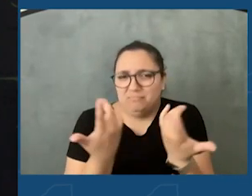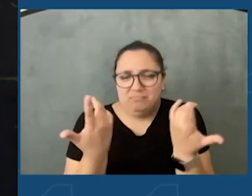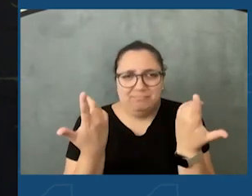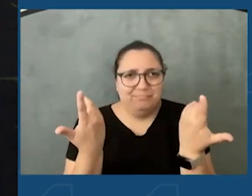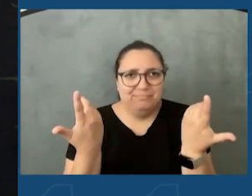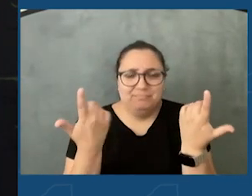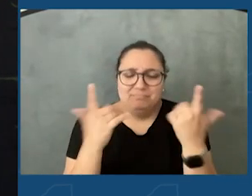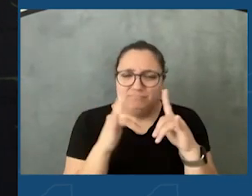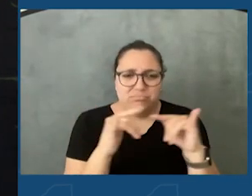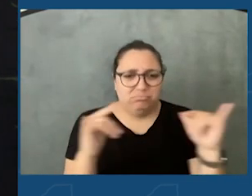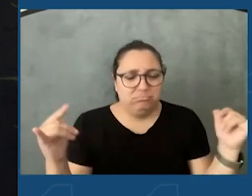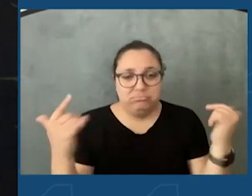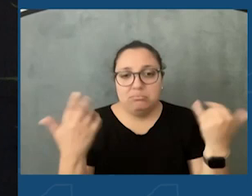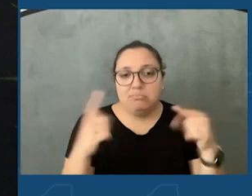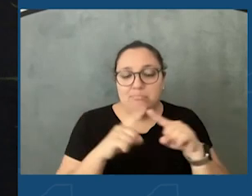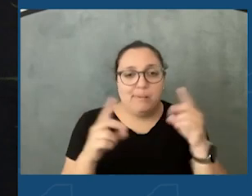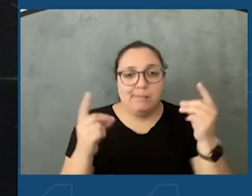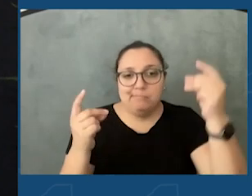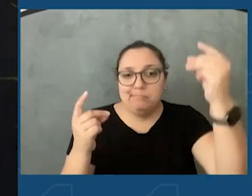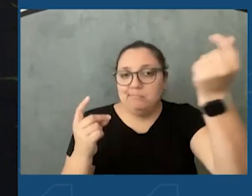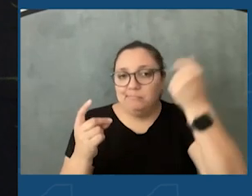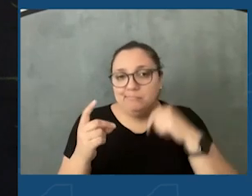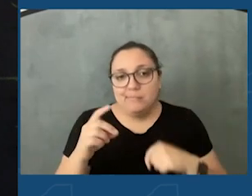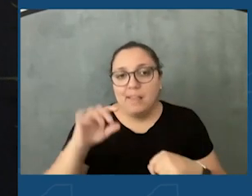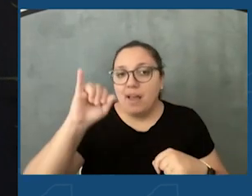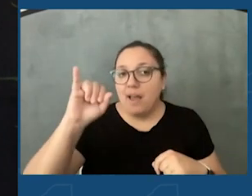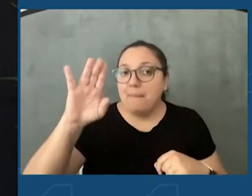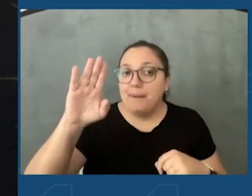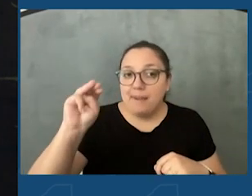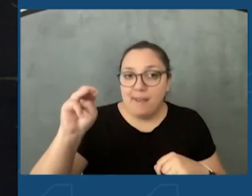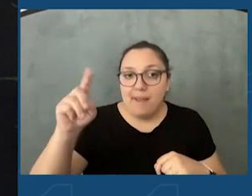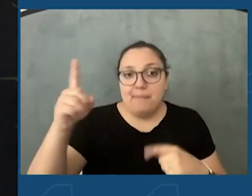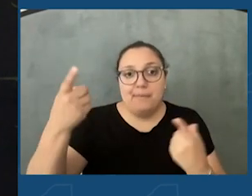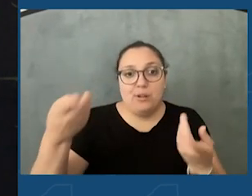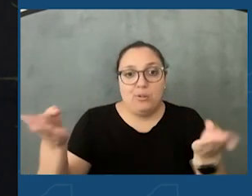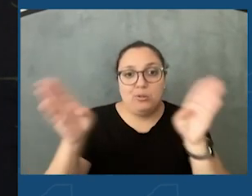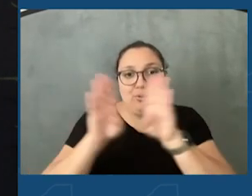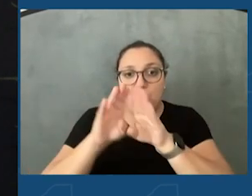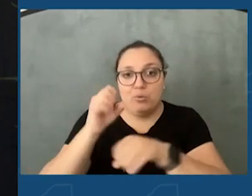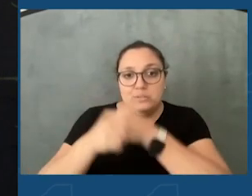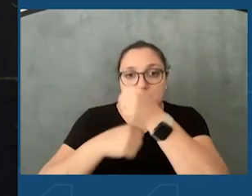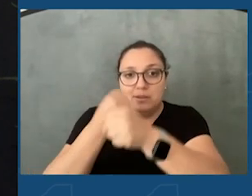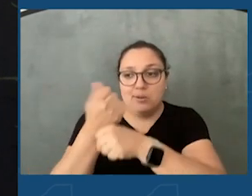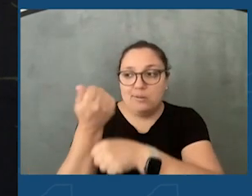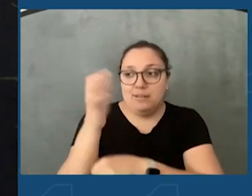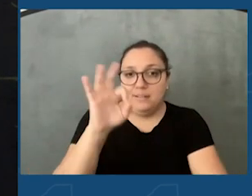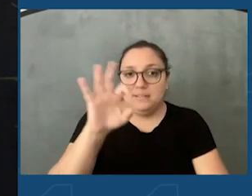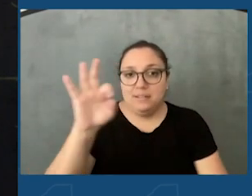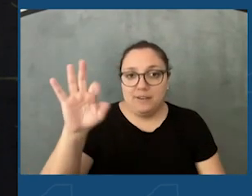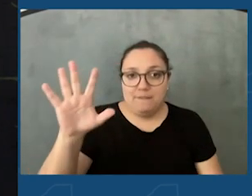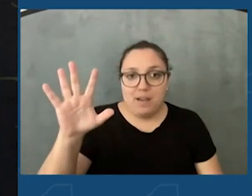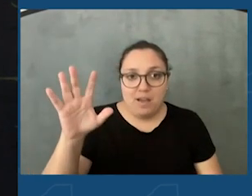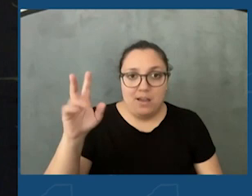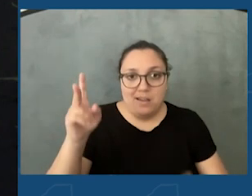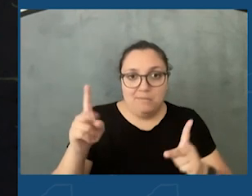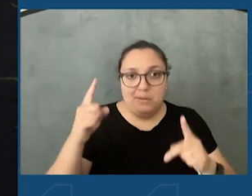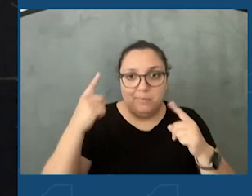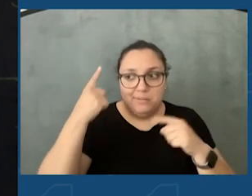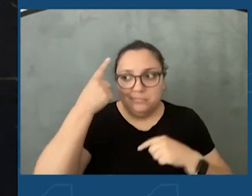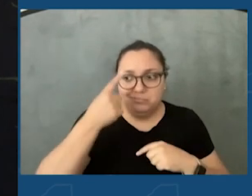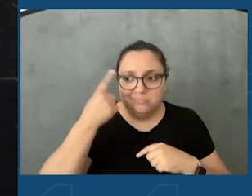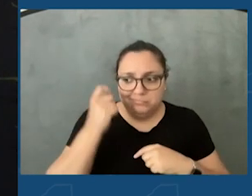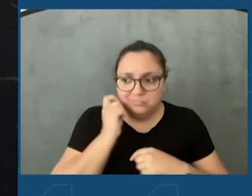era. When IBM closed their doors in 1995, a lot of people just thought, what's the future? What's going to happen? What happens to